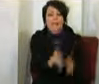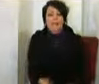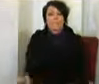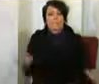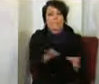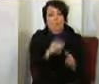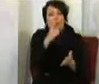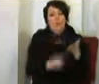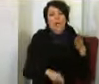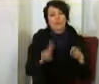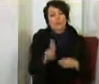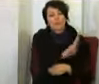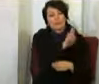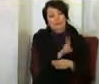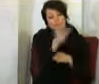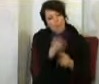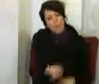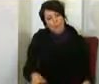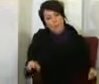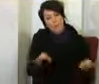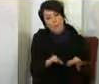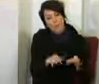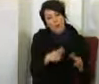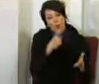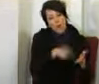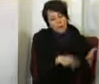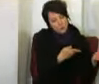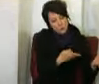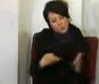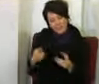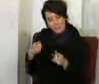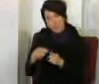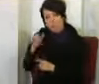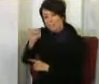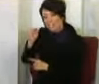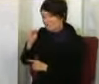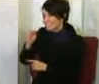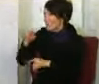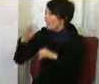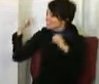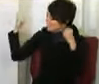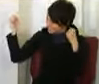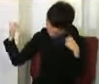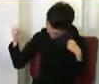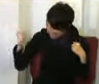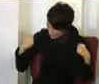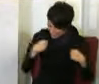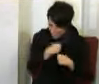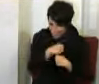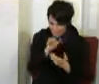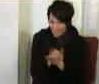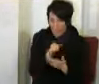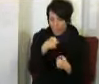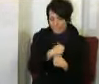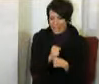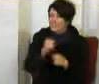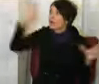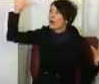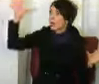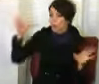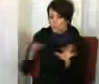you use. It's important what you bring to it that makes the communion happen. Here's